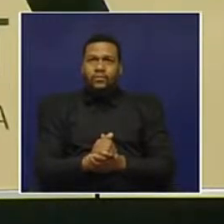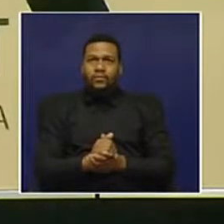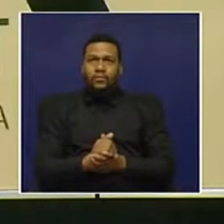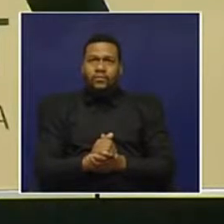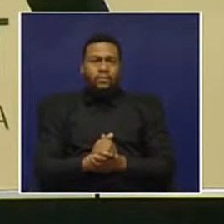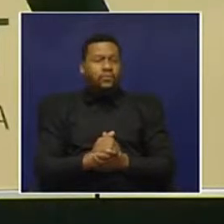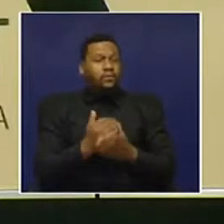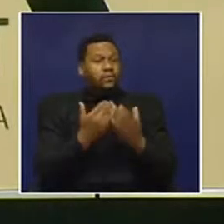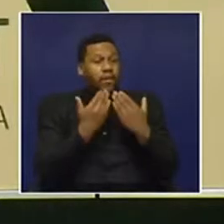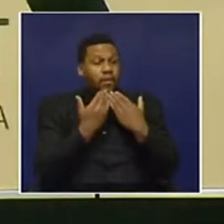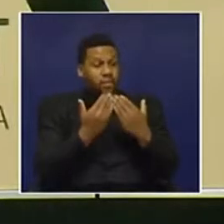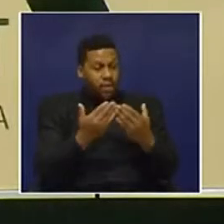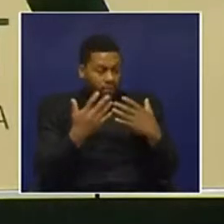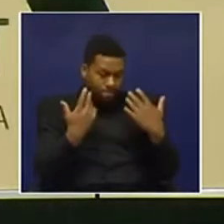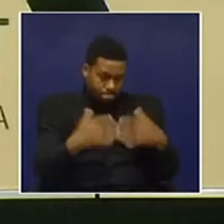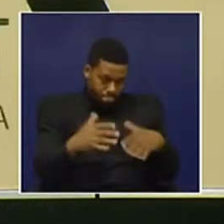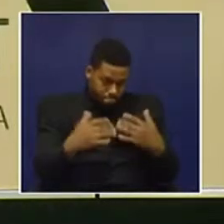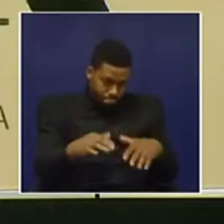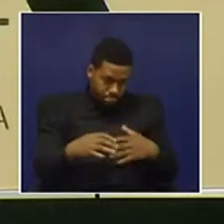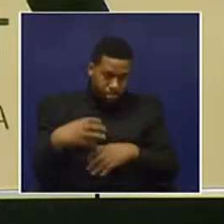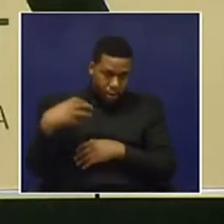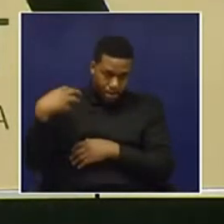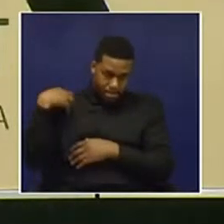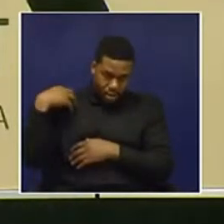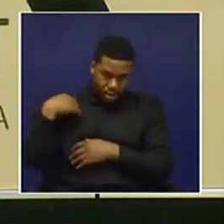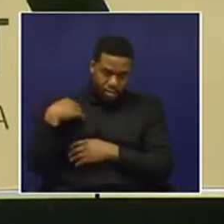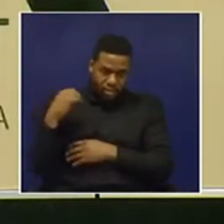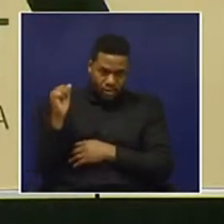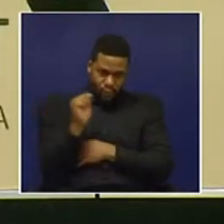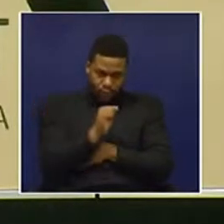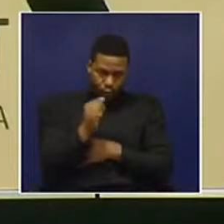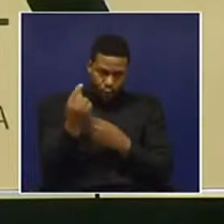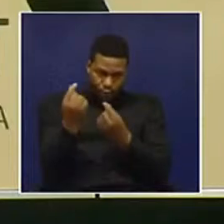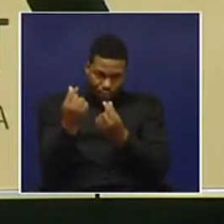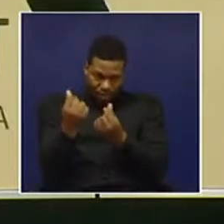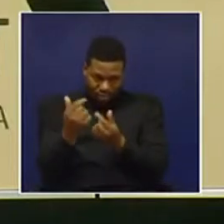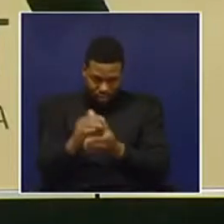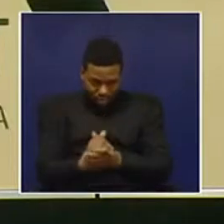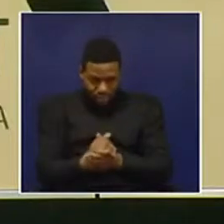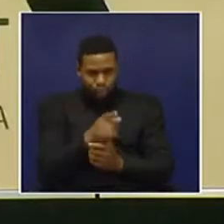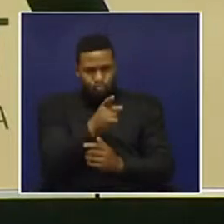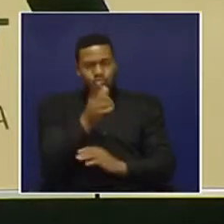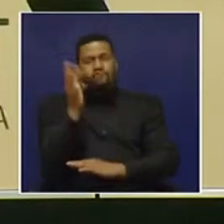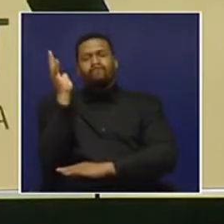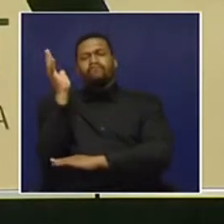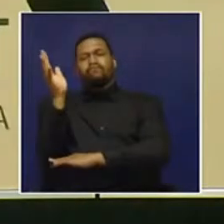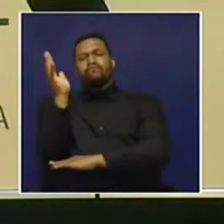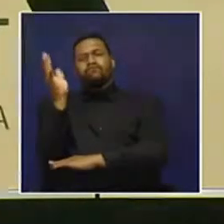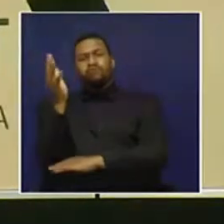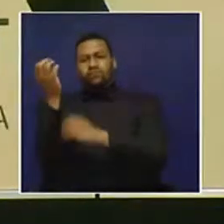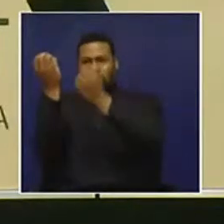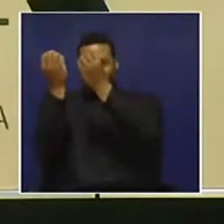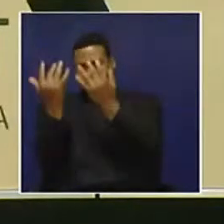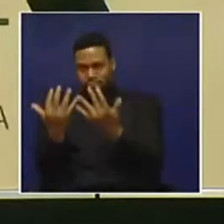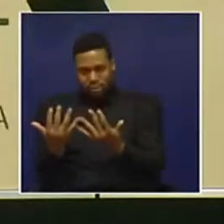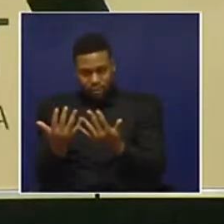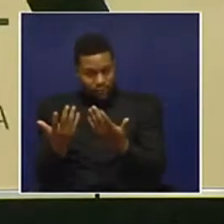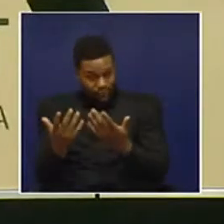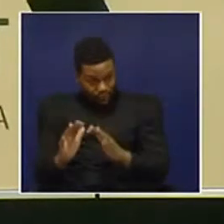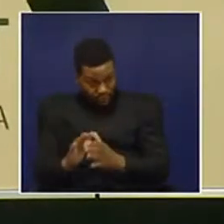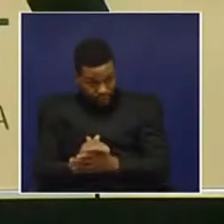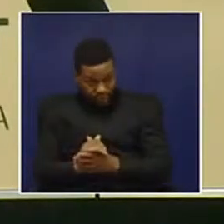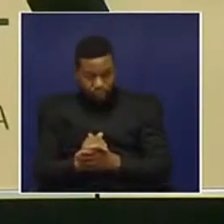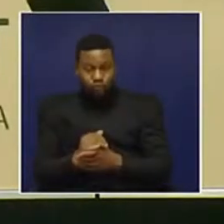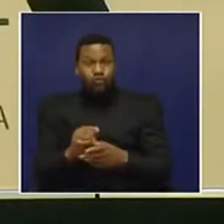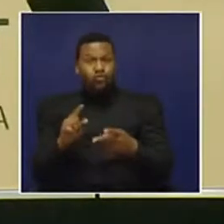Thank you very much, Minister of Finance, for the presentation of the budget and the